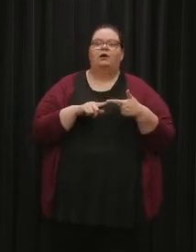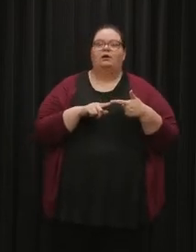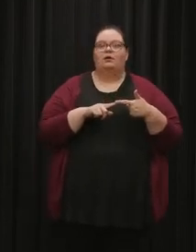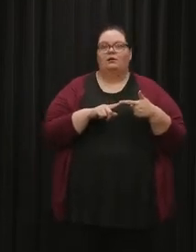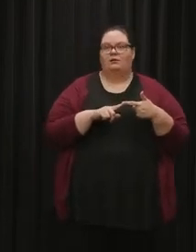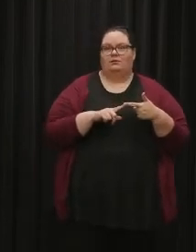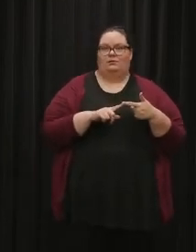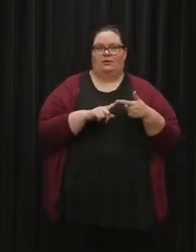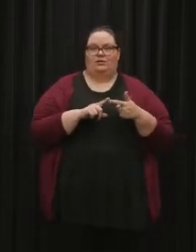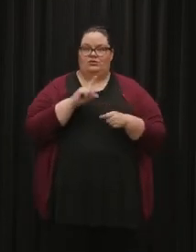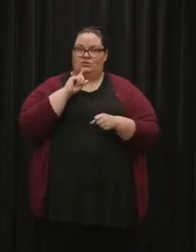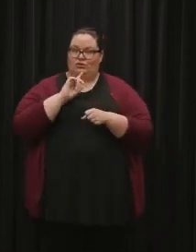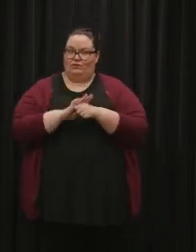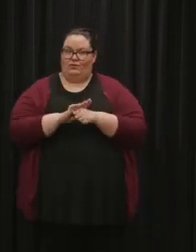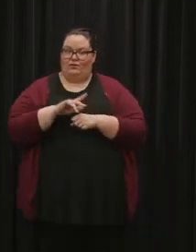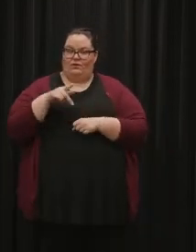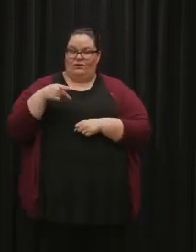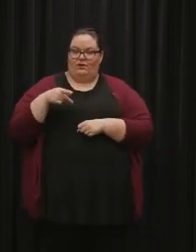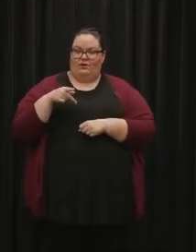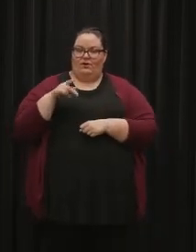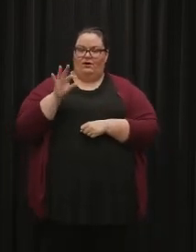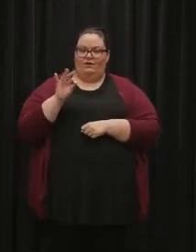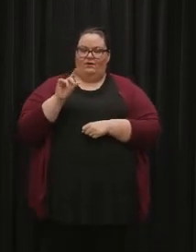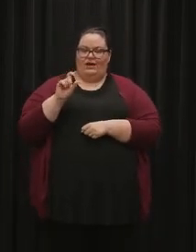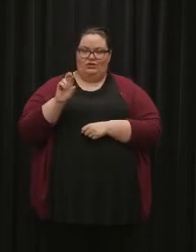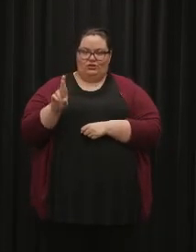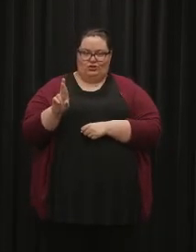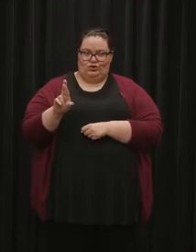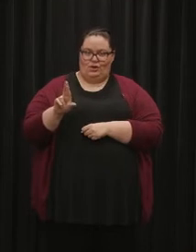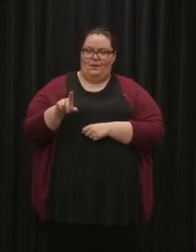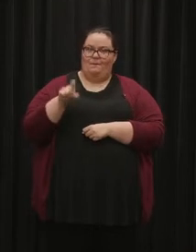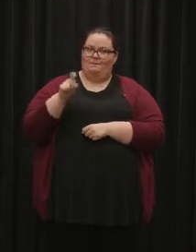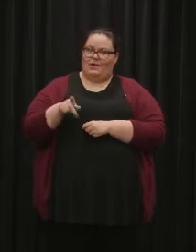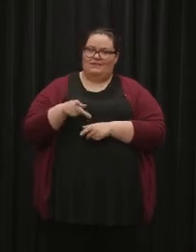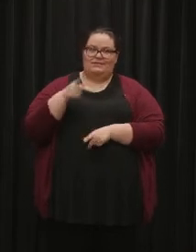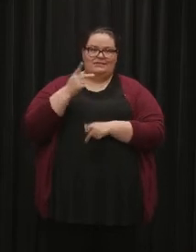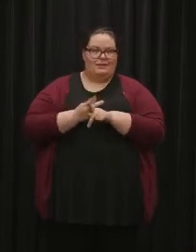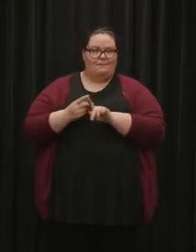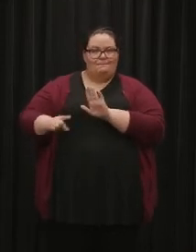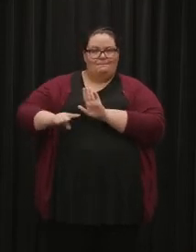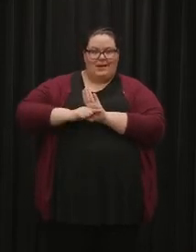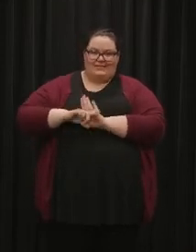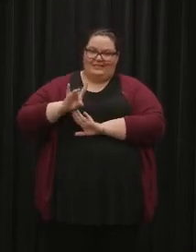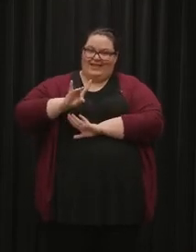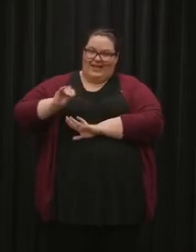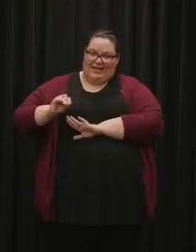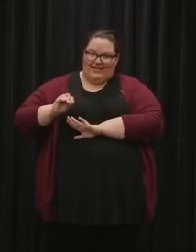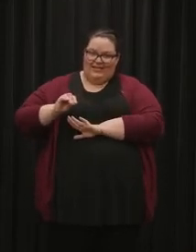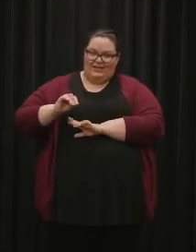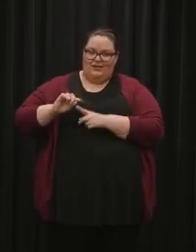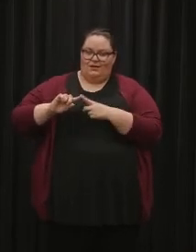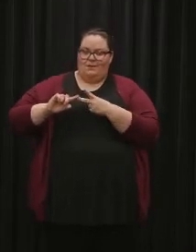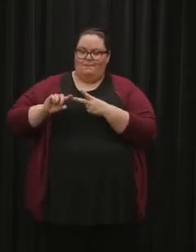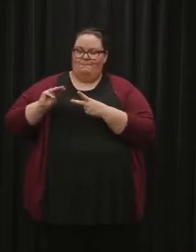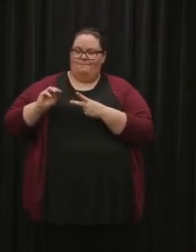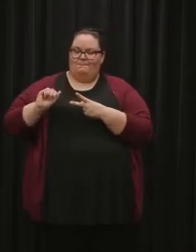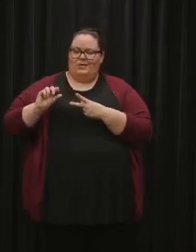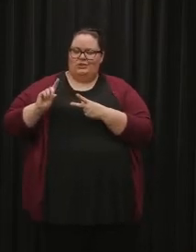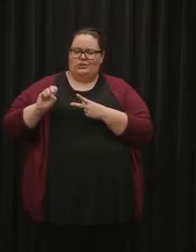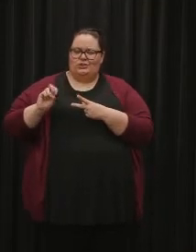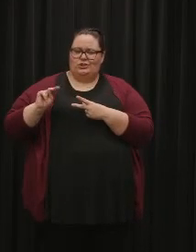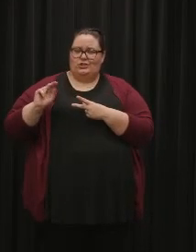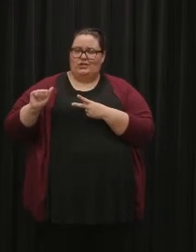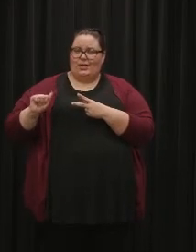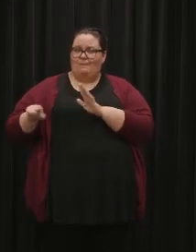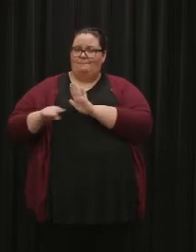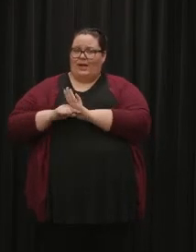just to confirm that the Pfizer is one that has to be held at minus 80, and the one Moderna is supposed to be held at